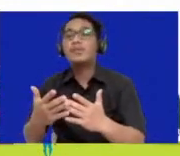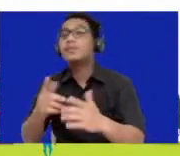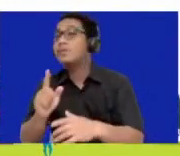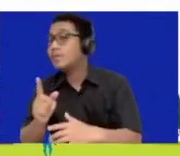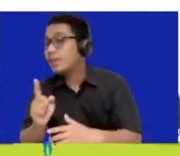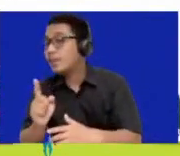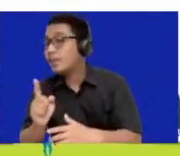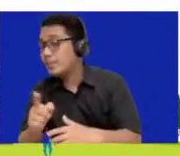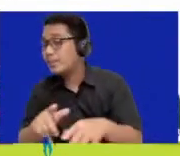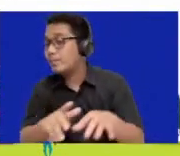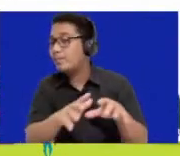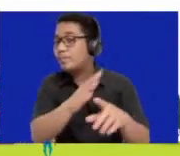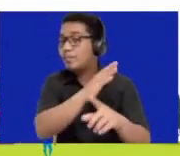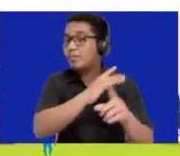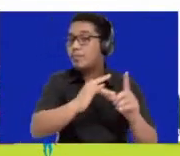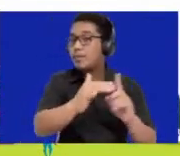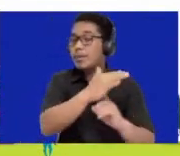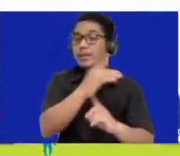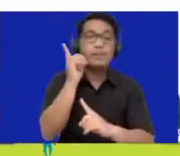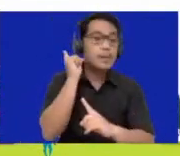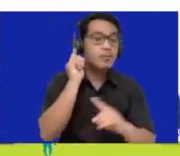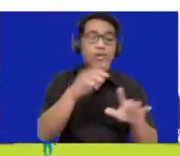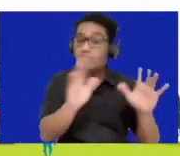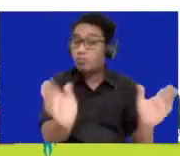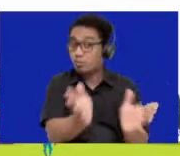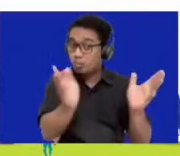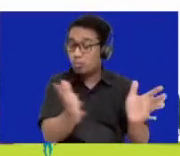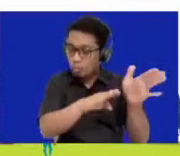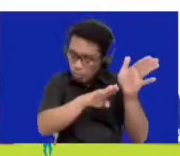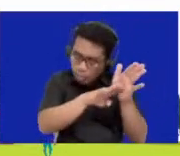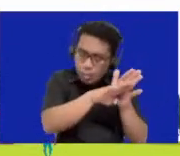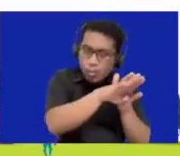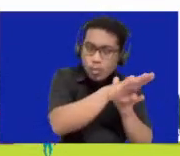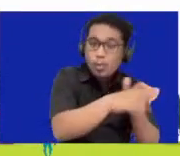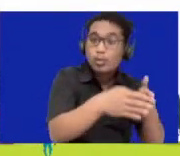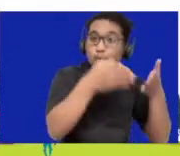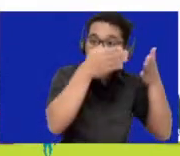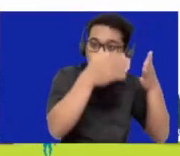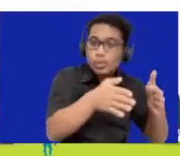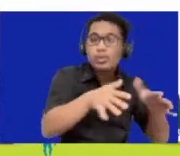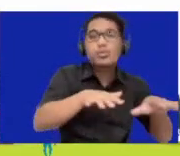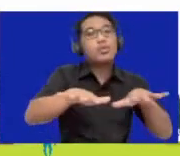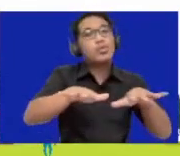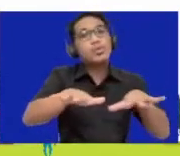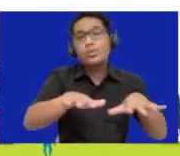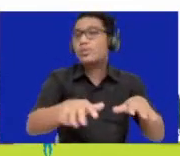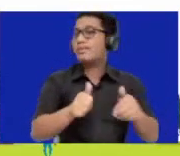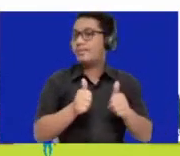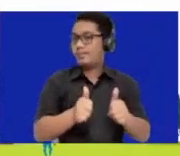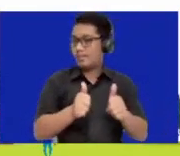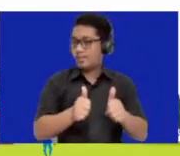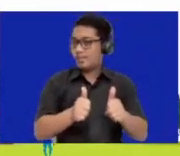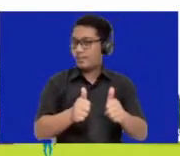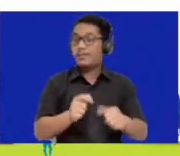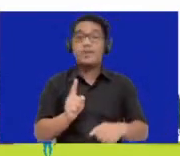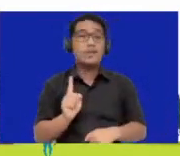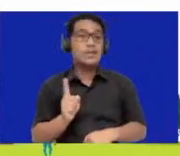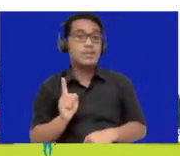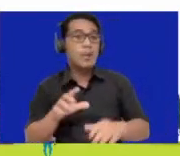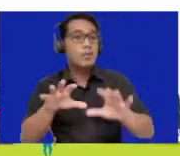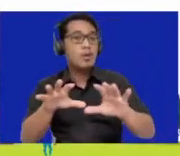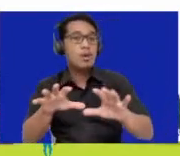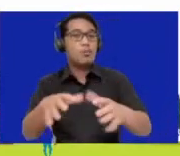we know who are at the key of receiving the impact, also at the key of responding